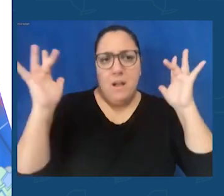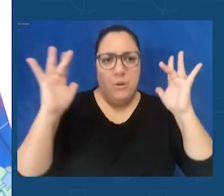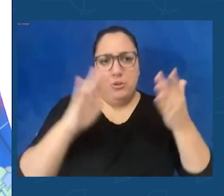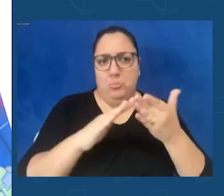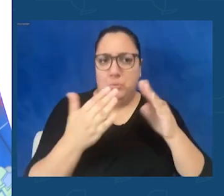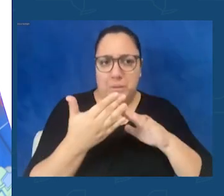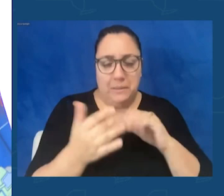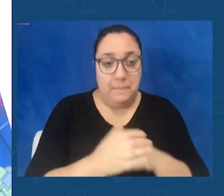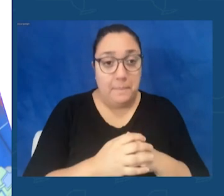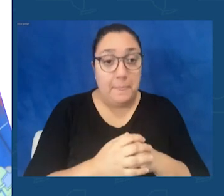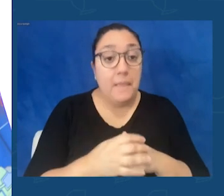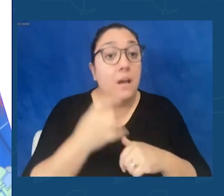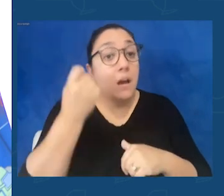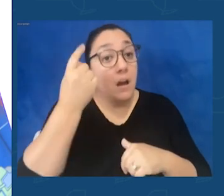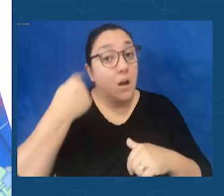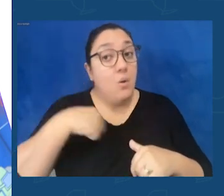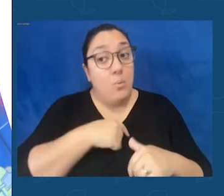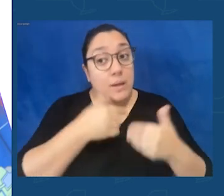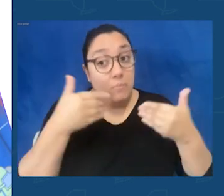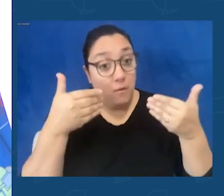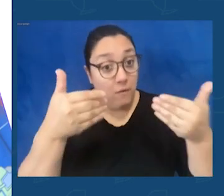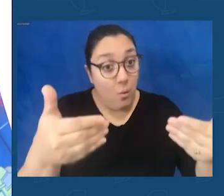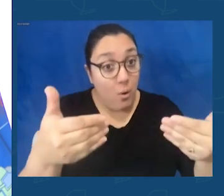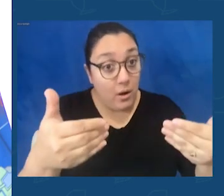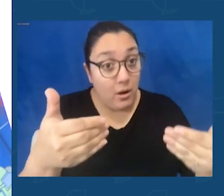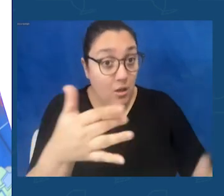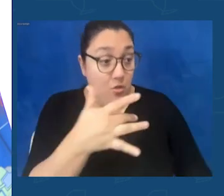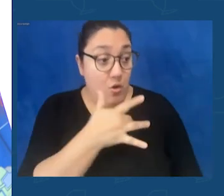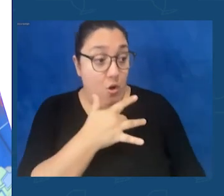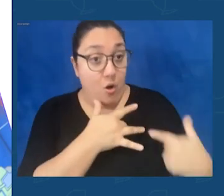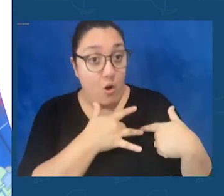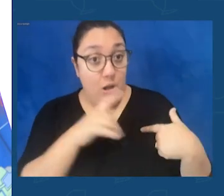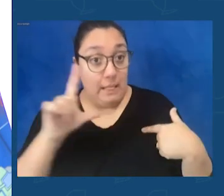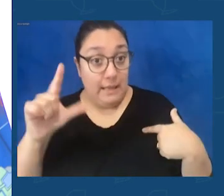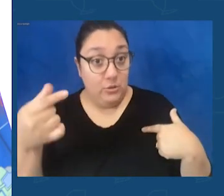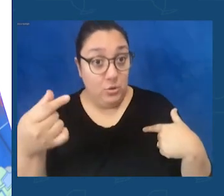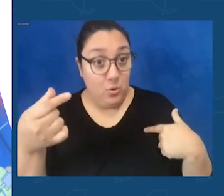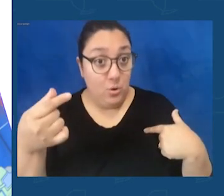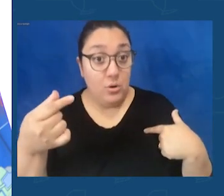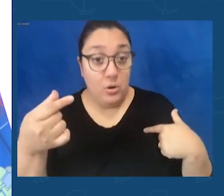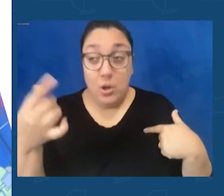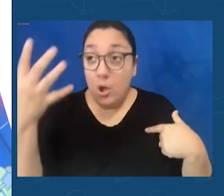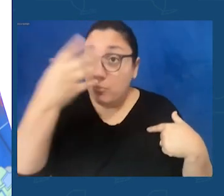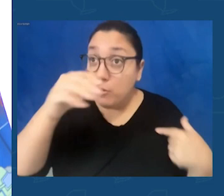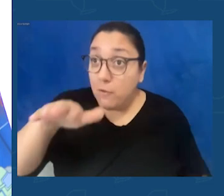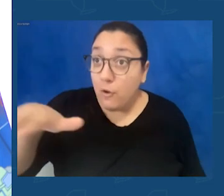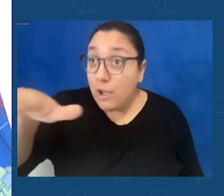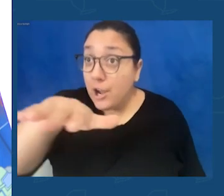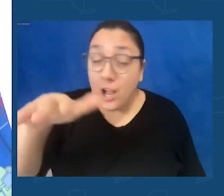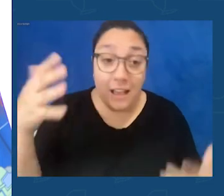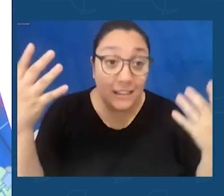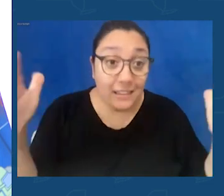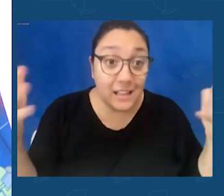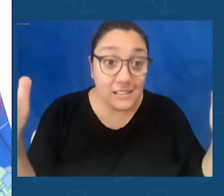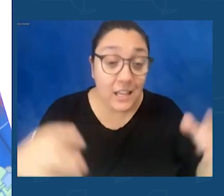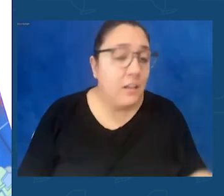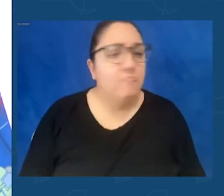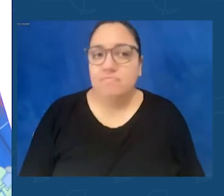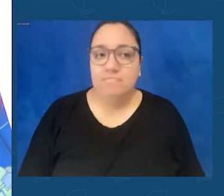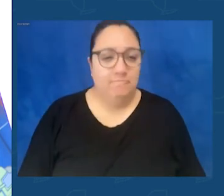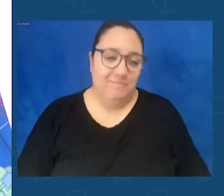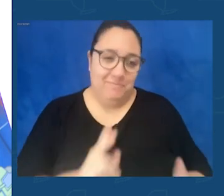remember that the heart of Lake George beats not only in its breathtaking landscapes, but also in the spirit of its